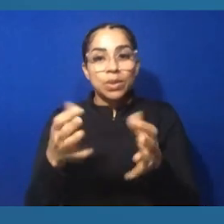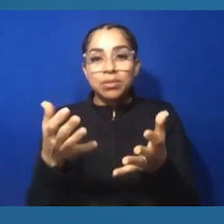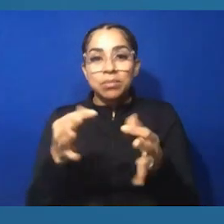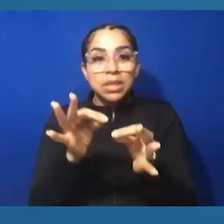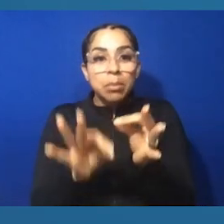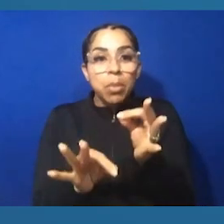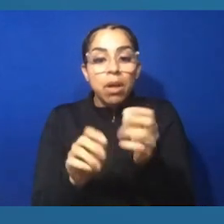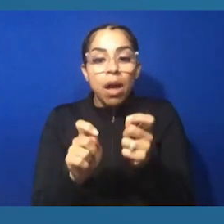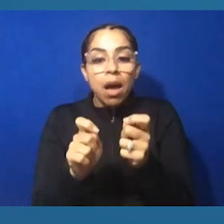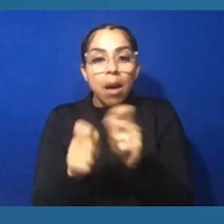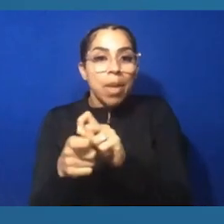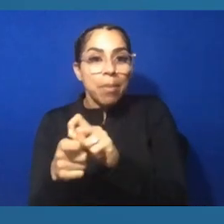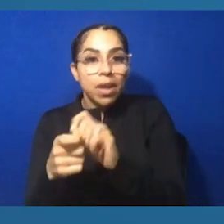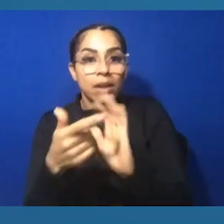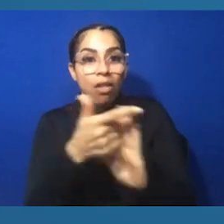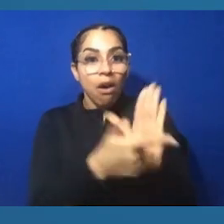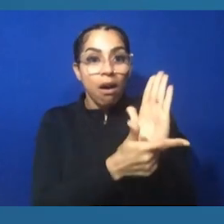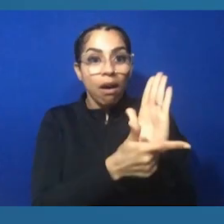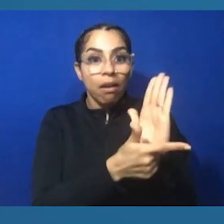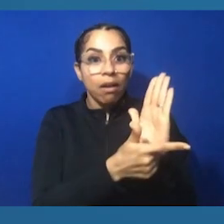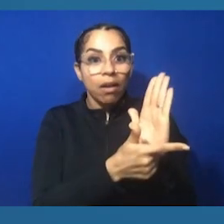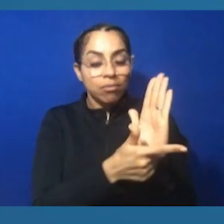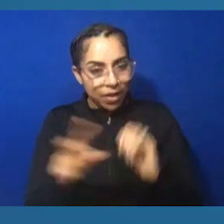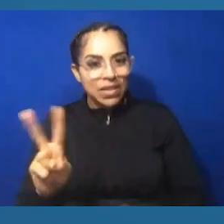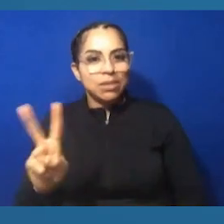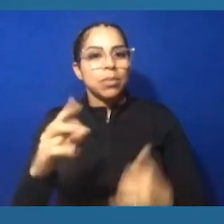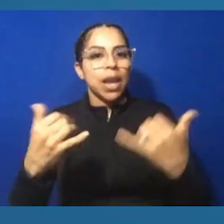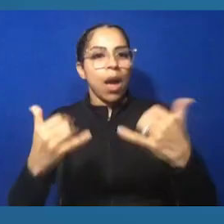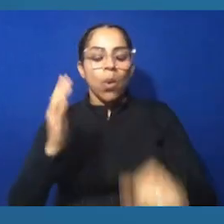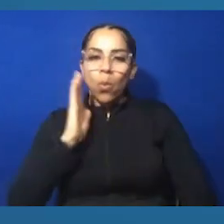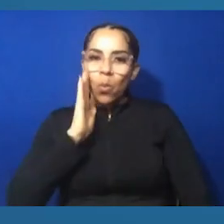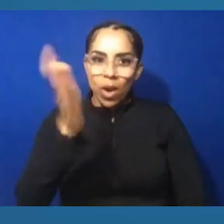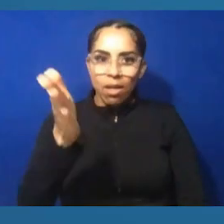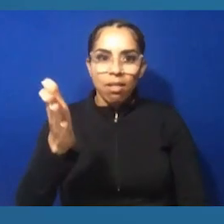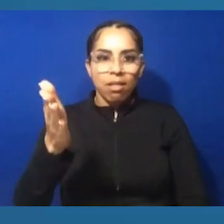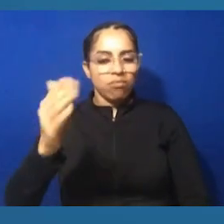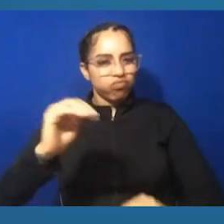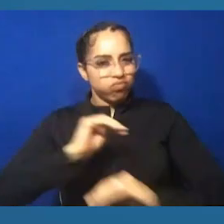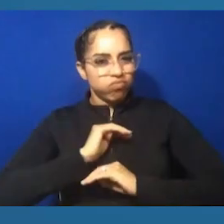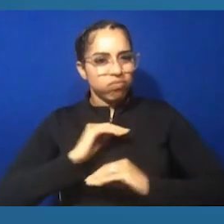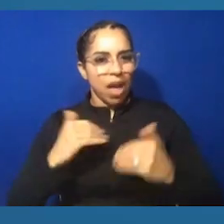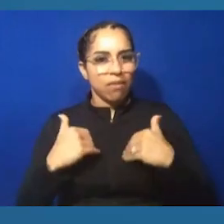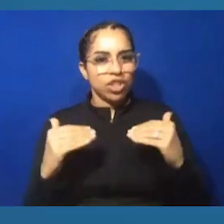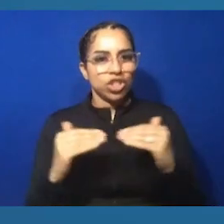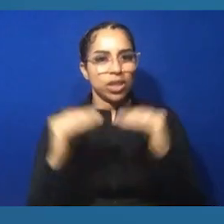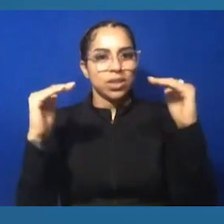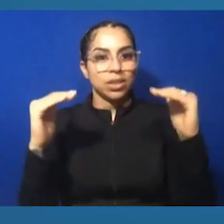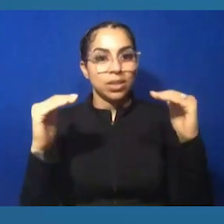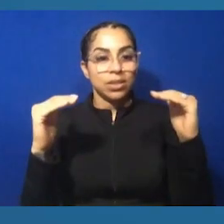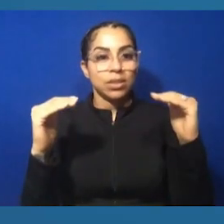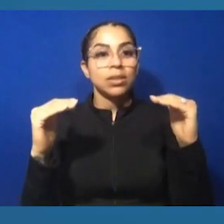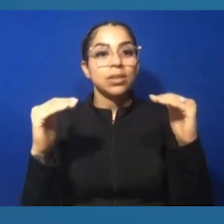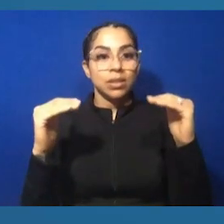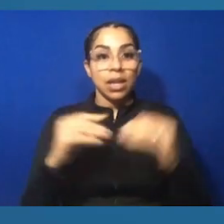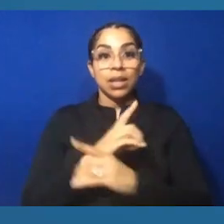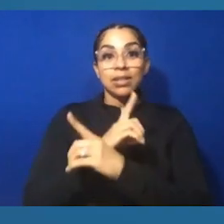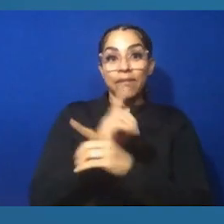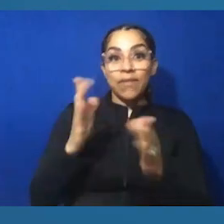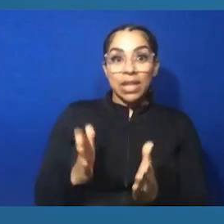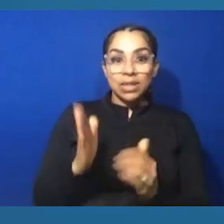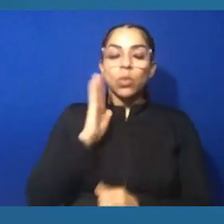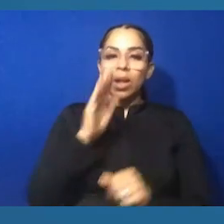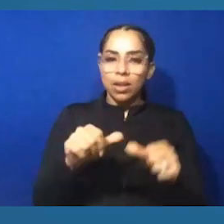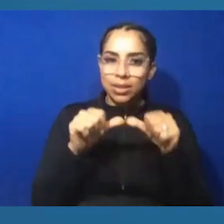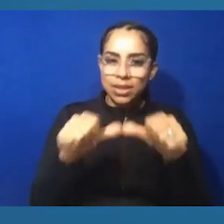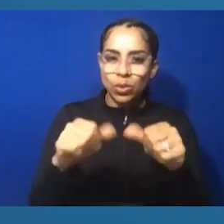amendments, victims now will receive justice. Defendants will continue to have the necessary